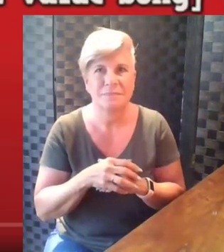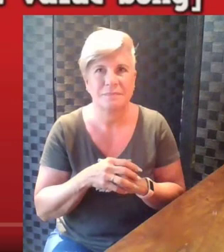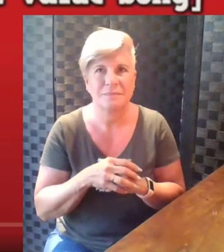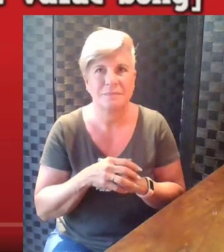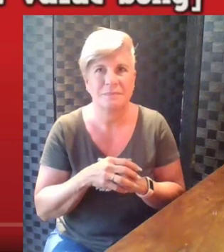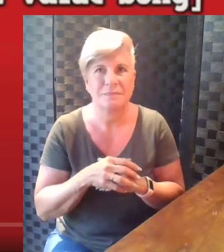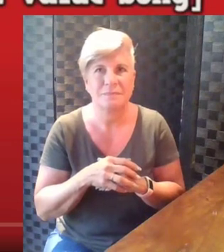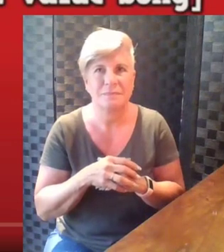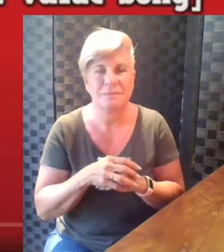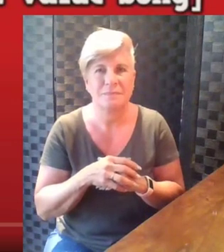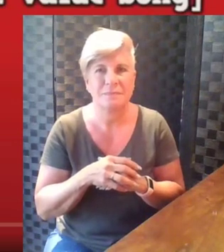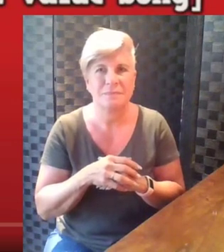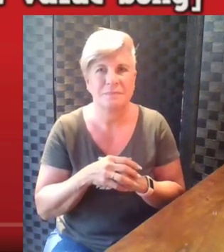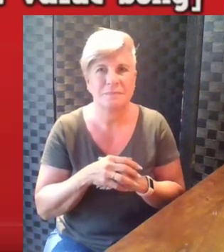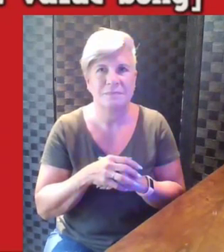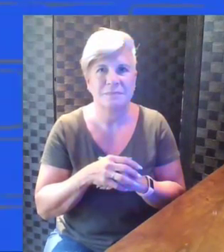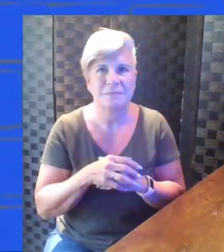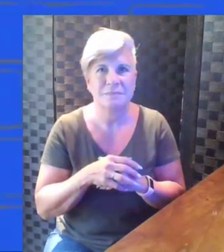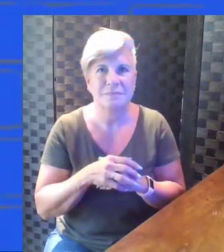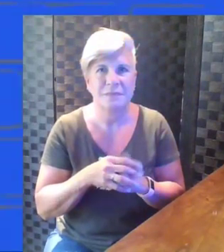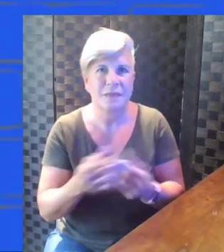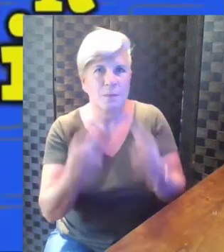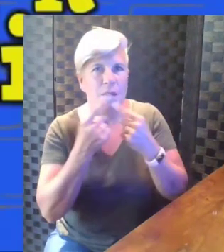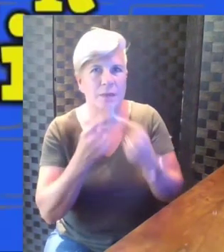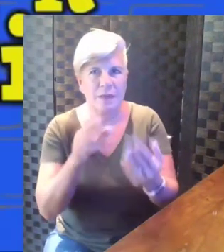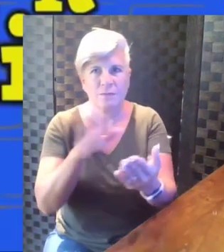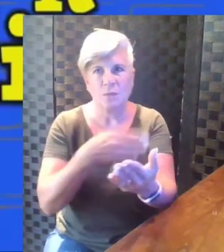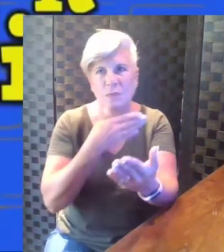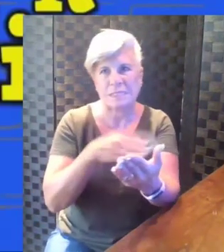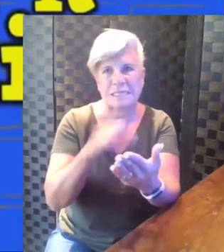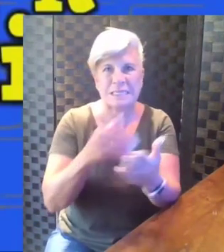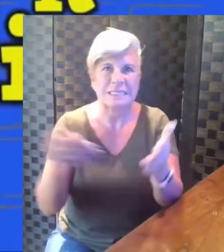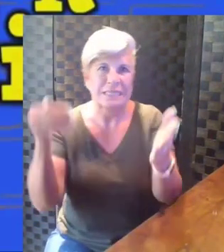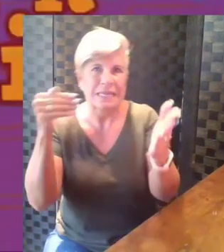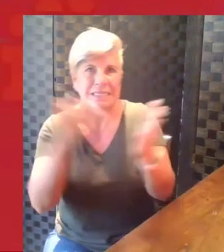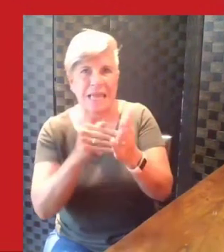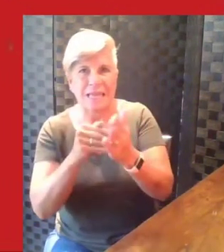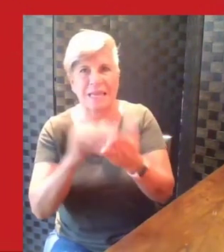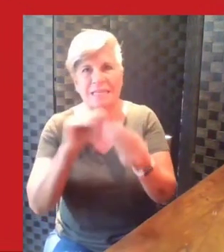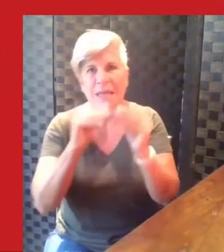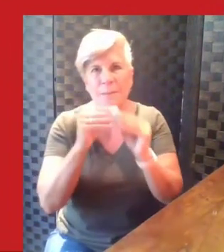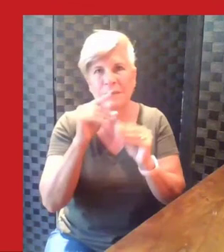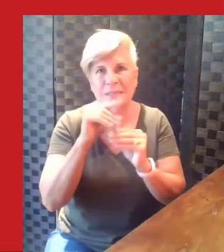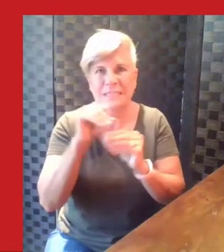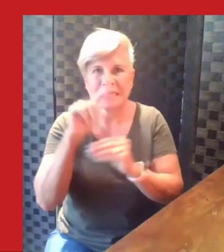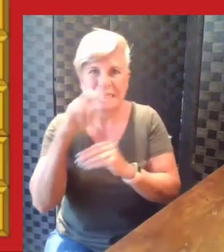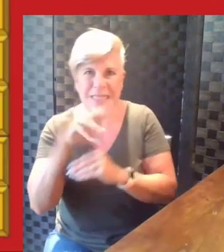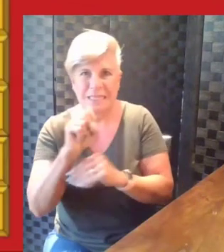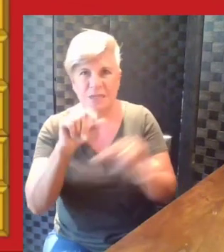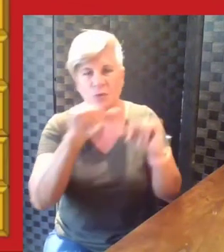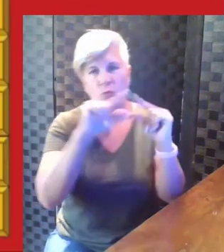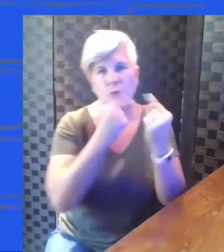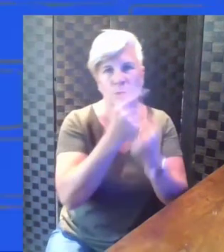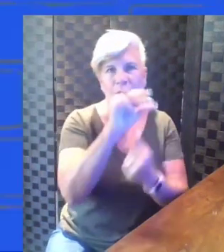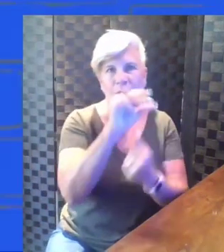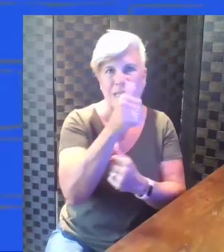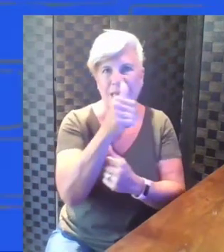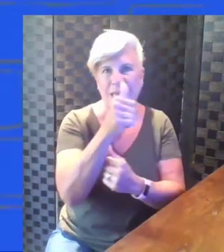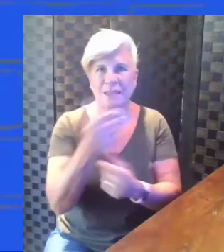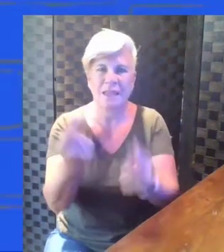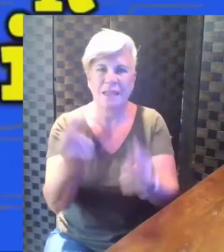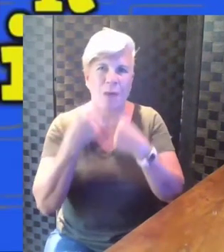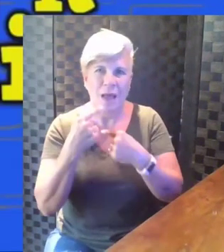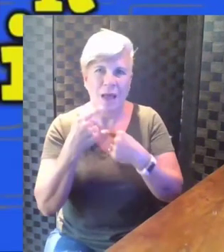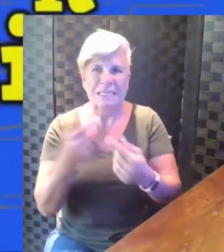group of 10. Come on, everybody, let's sing it again. Numbers in the teens have a group of 10. Come